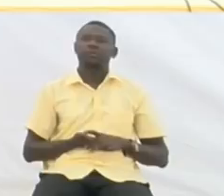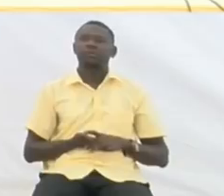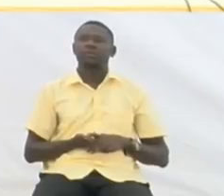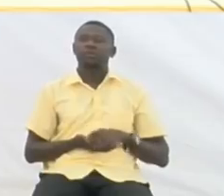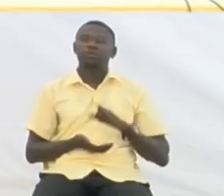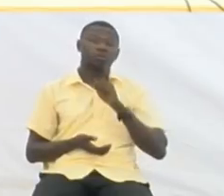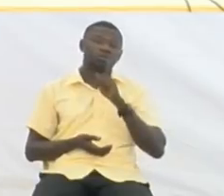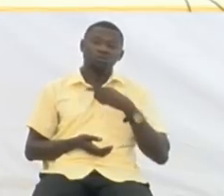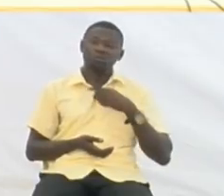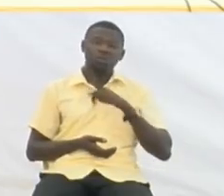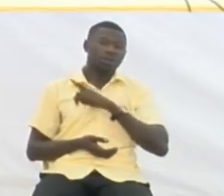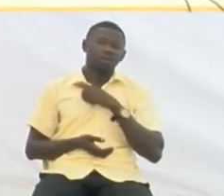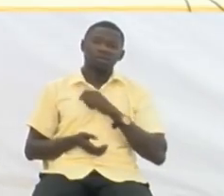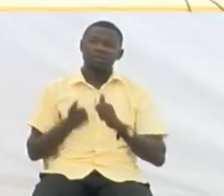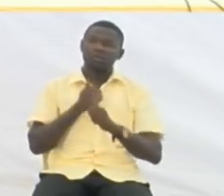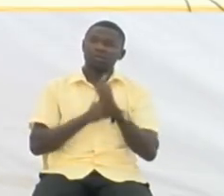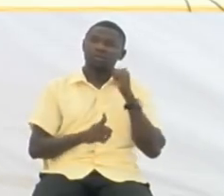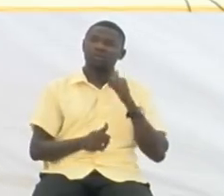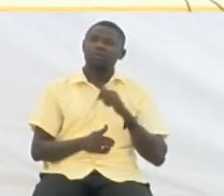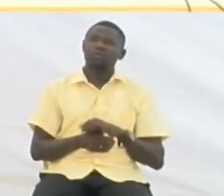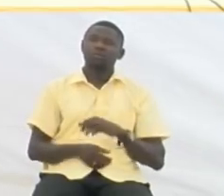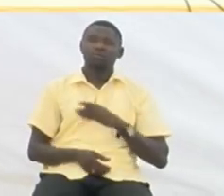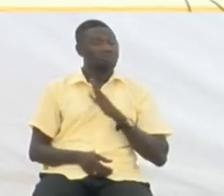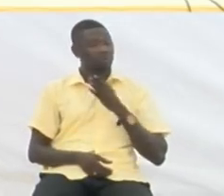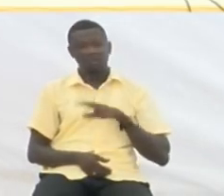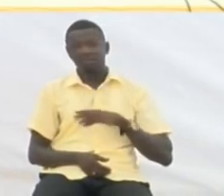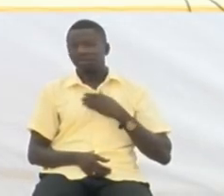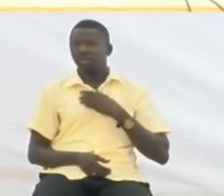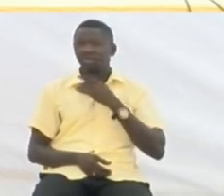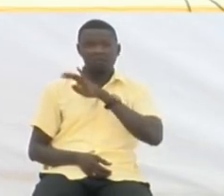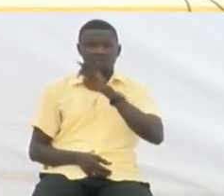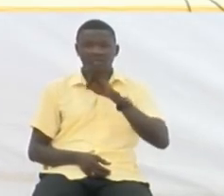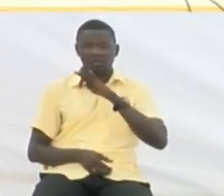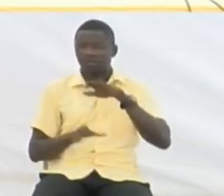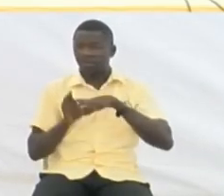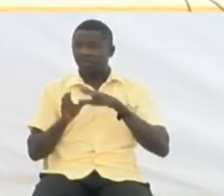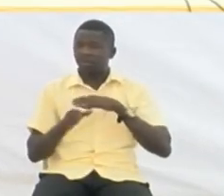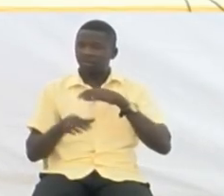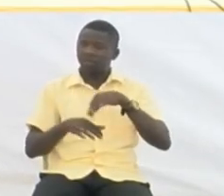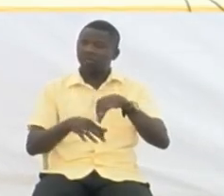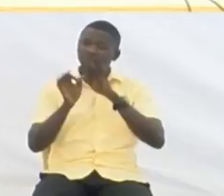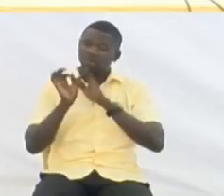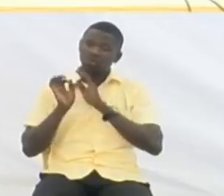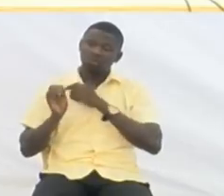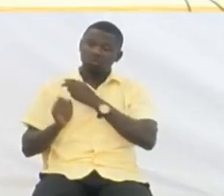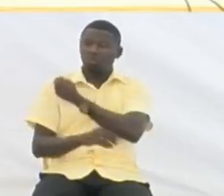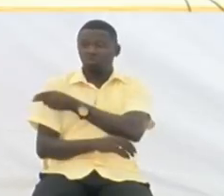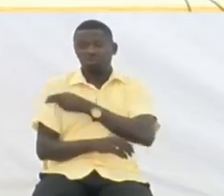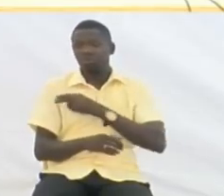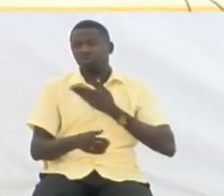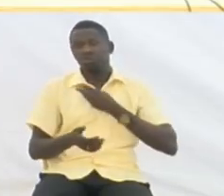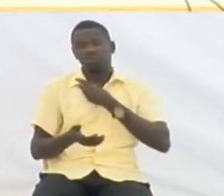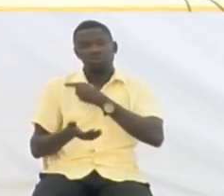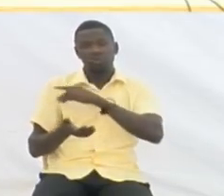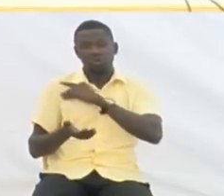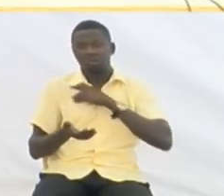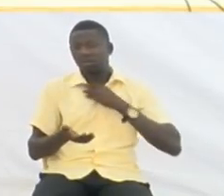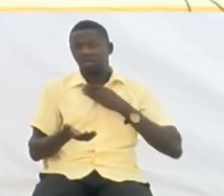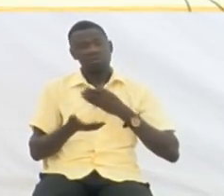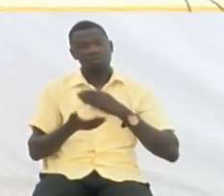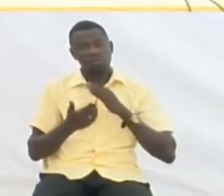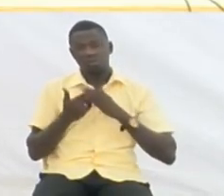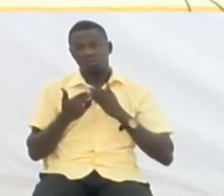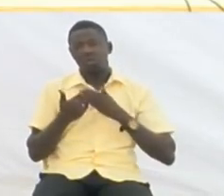Some of them, when they returned, maybe their relatives would take them to the hospital so that they could